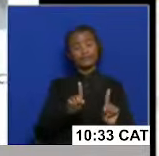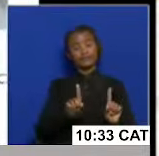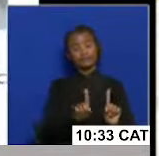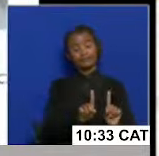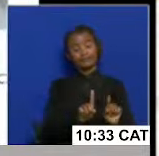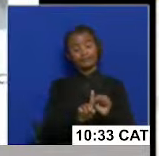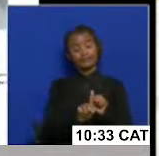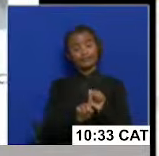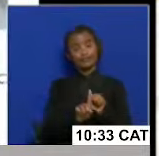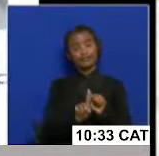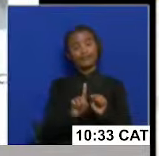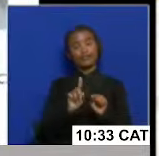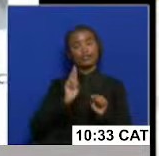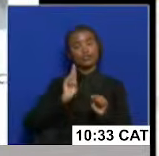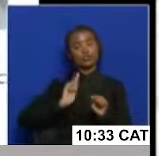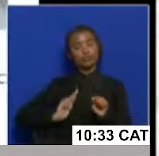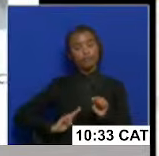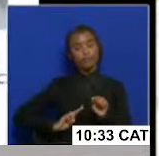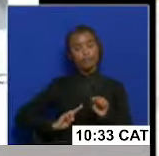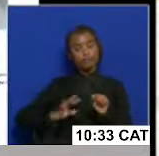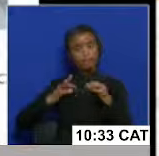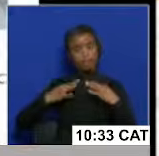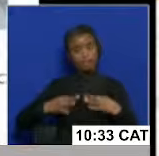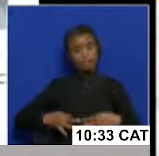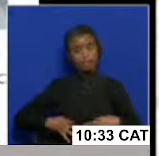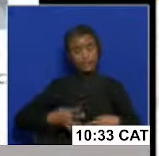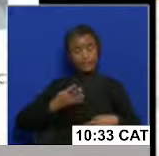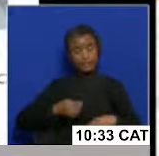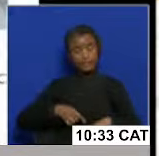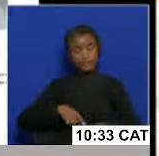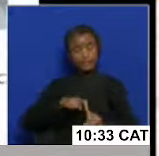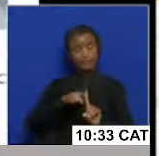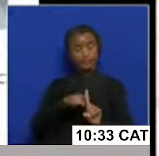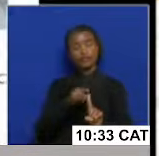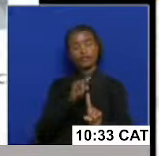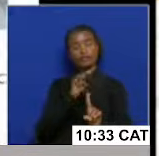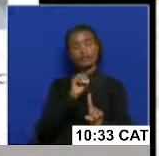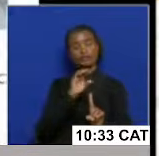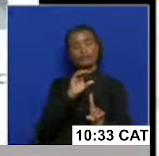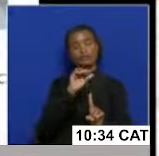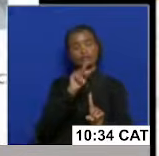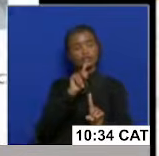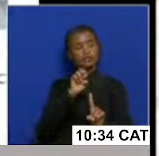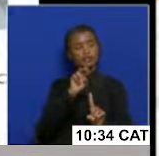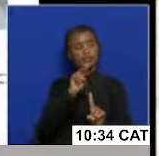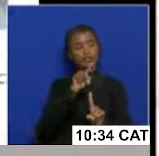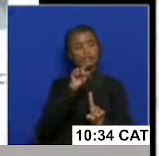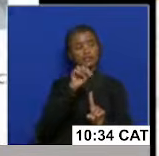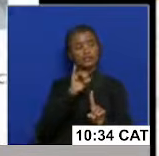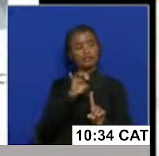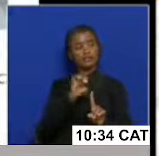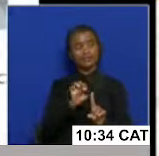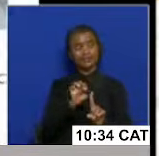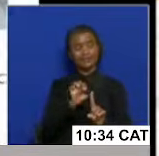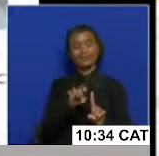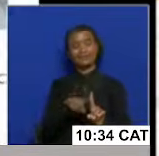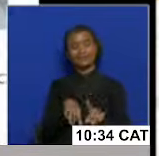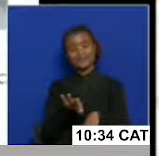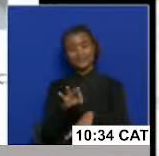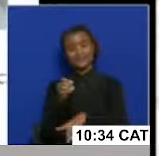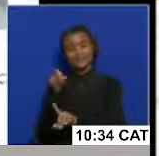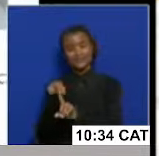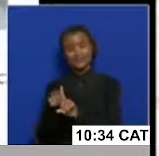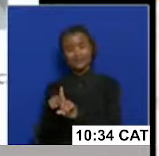uniform. It's Norman McKenzie. And then the third one, it's